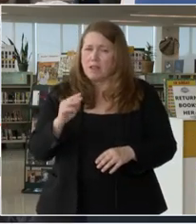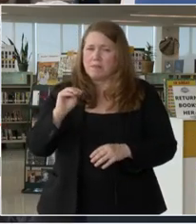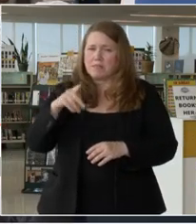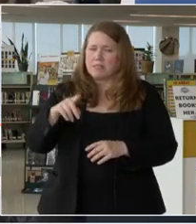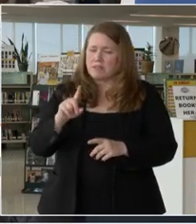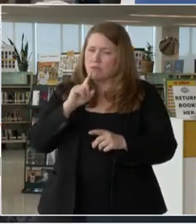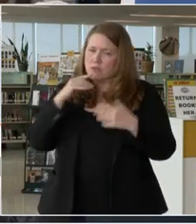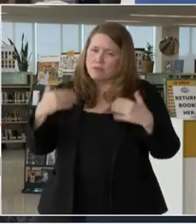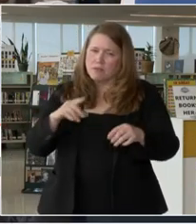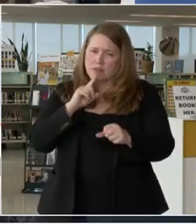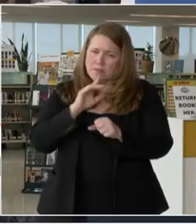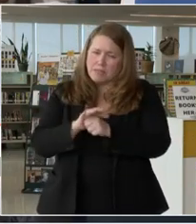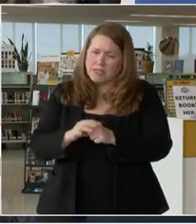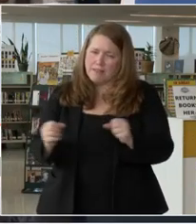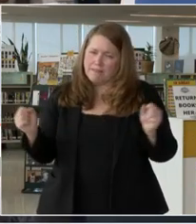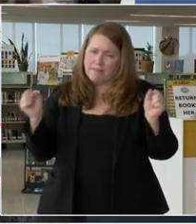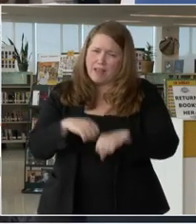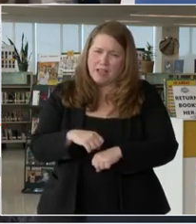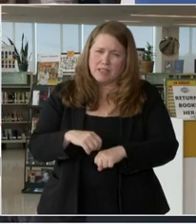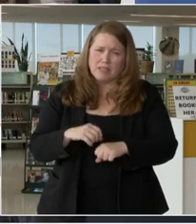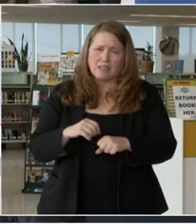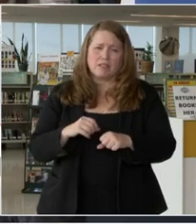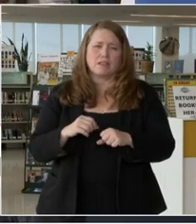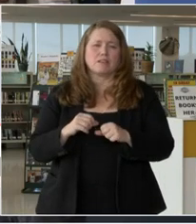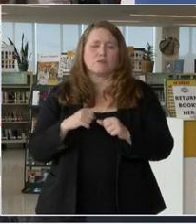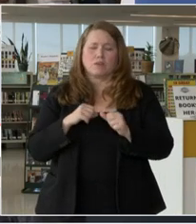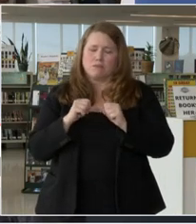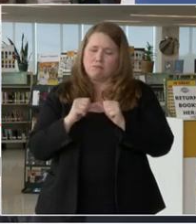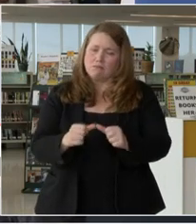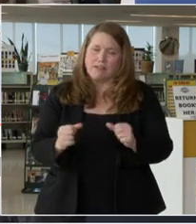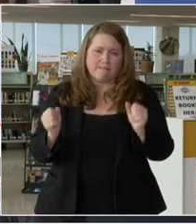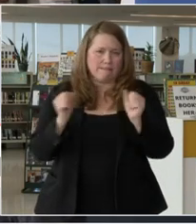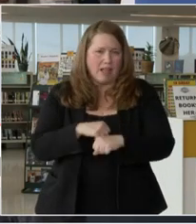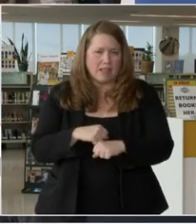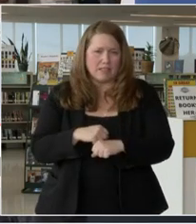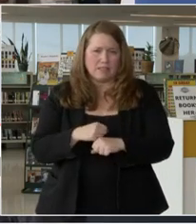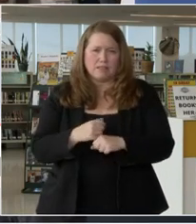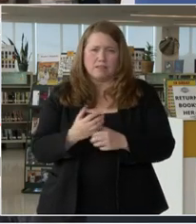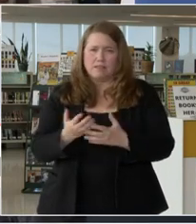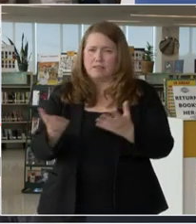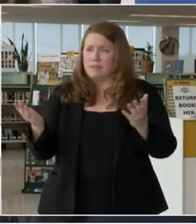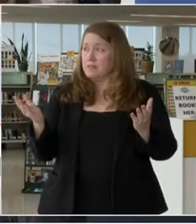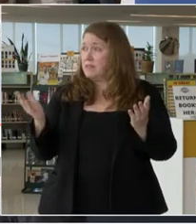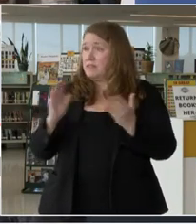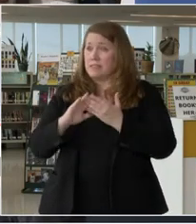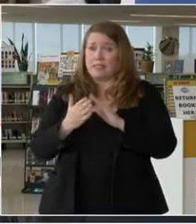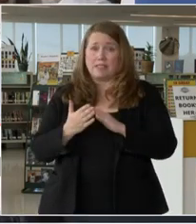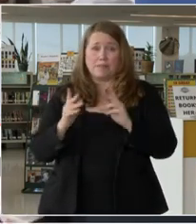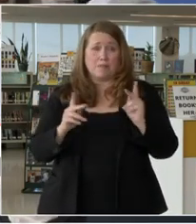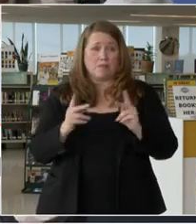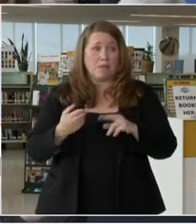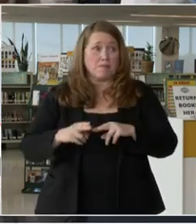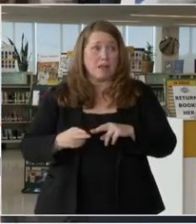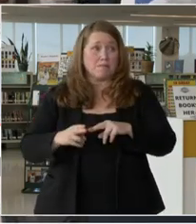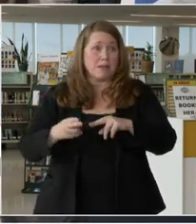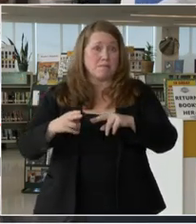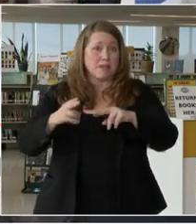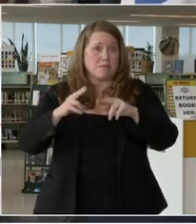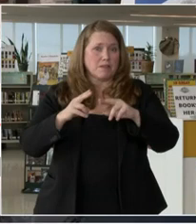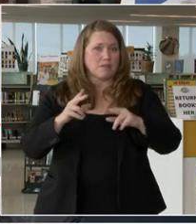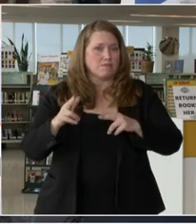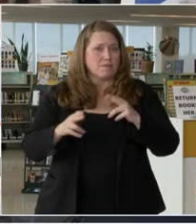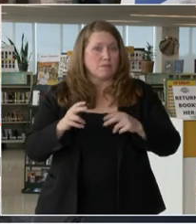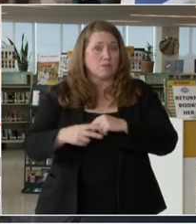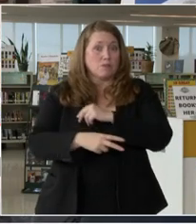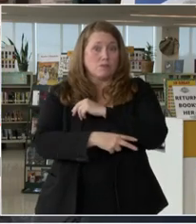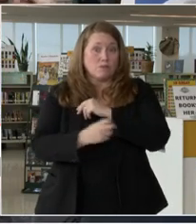fighting violent crime, and we will continue to fight violent crime. Our robberies in our city, while we are talking about an uptick in homicides, the robberies in our city,